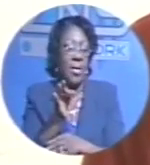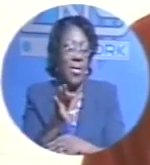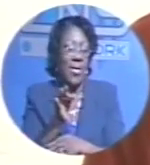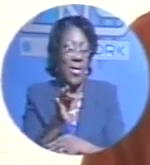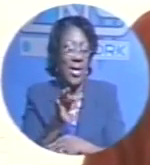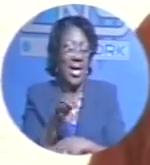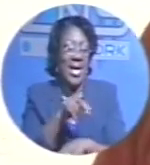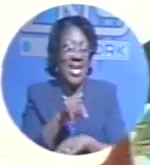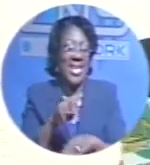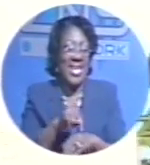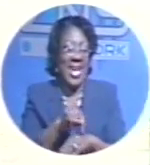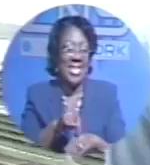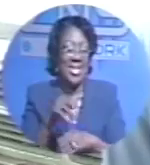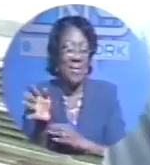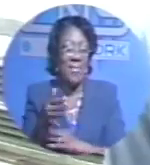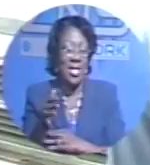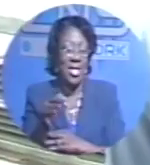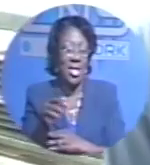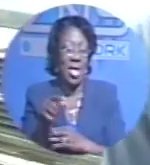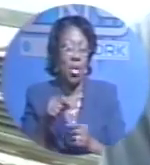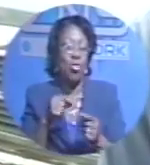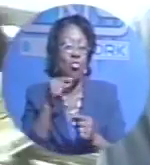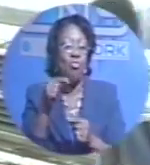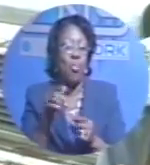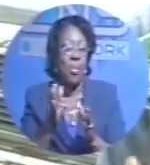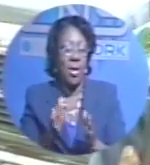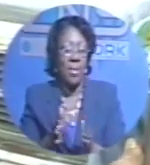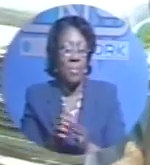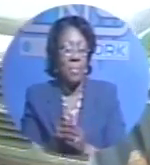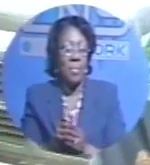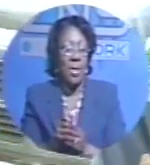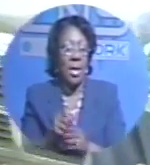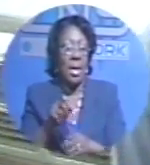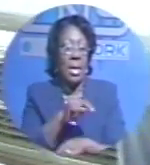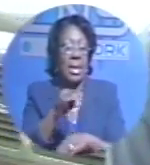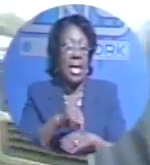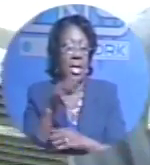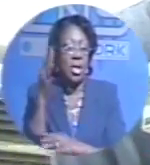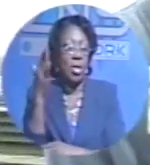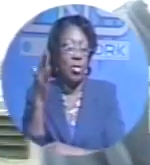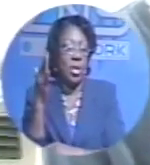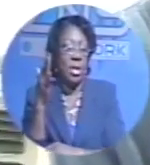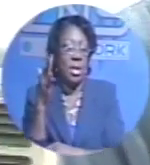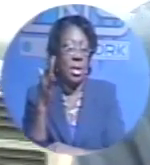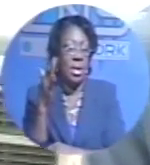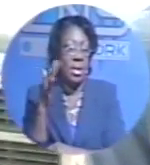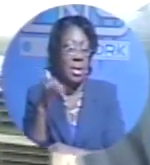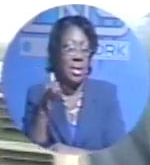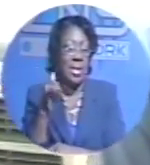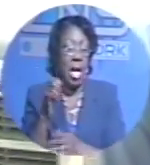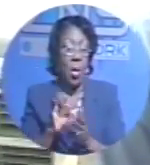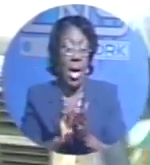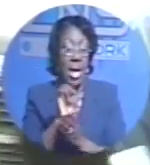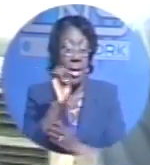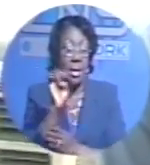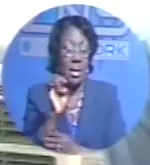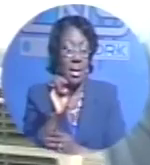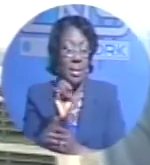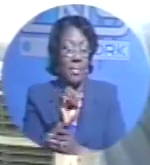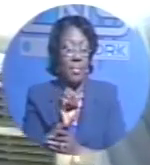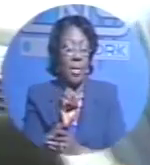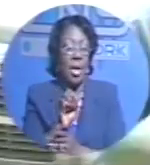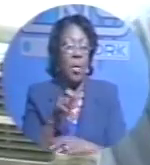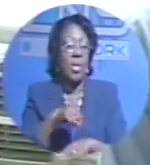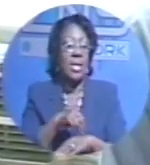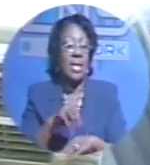Cuba, I believe. No. What's the national tree? National tree, as far as I know, is the yellow elder. No. What's